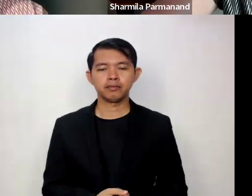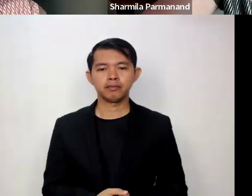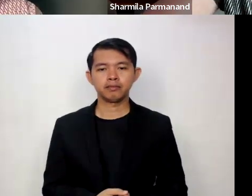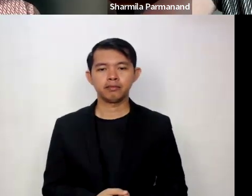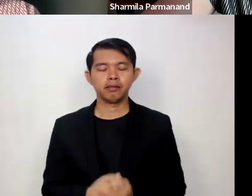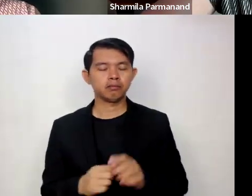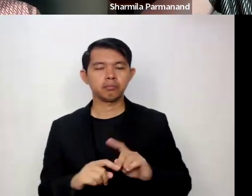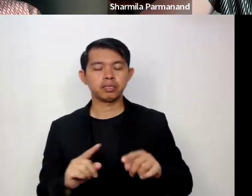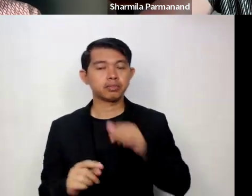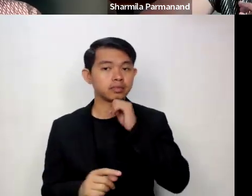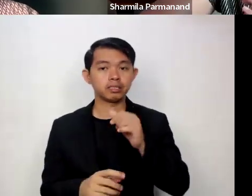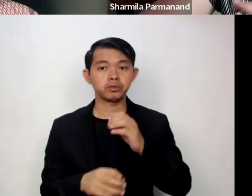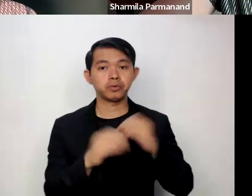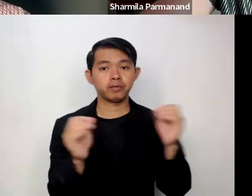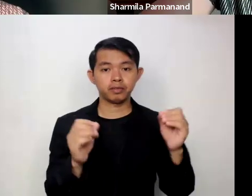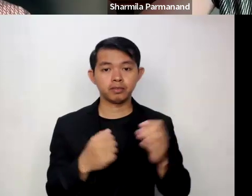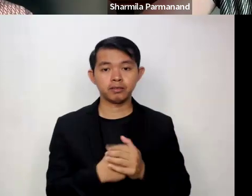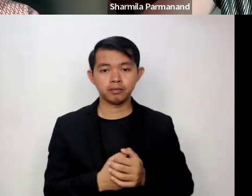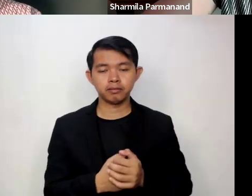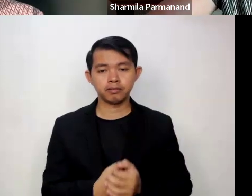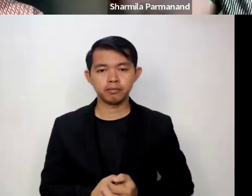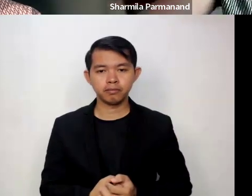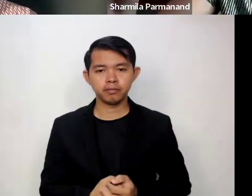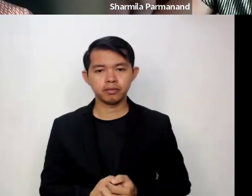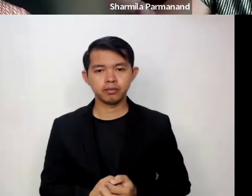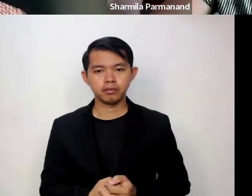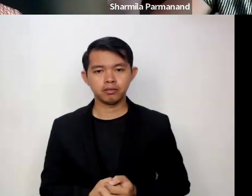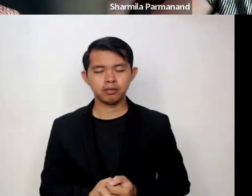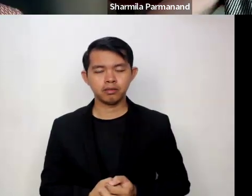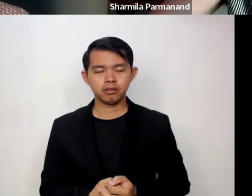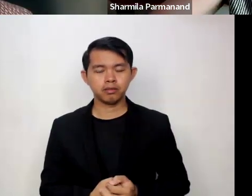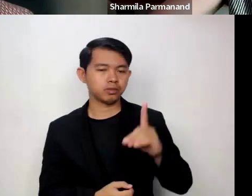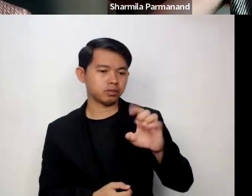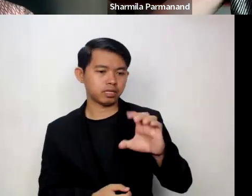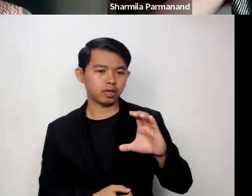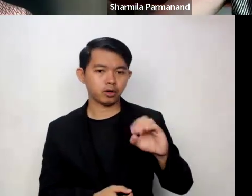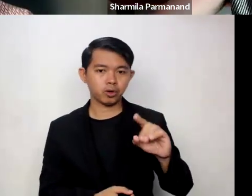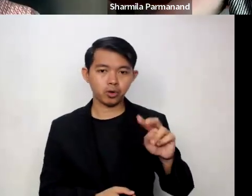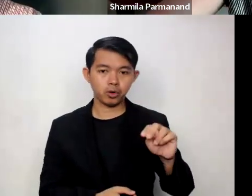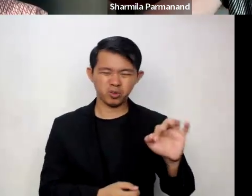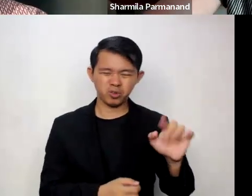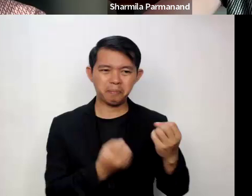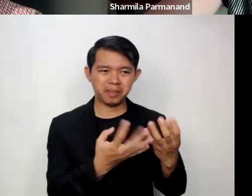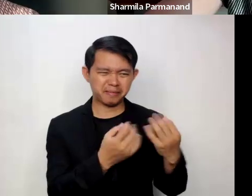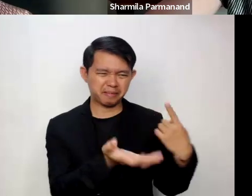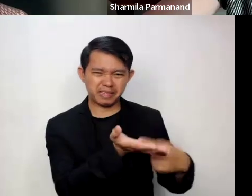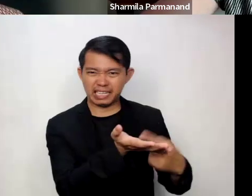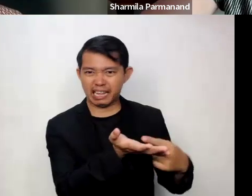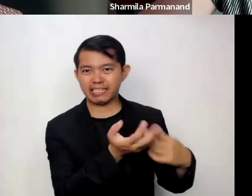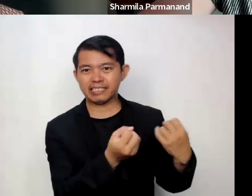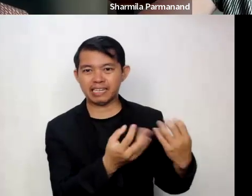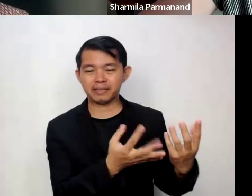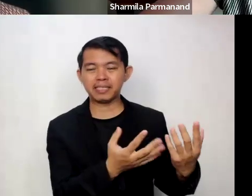within post-colonialism and decolonialism, there are also many, many big debates. So I'm not even going to try to give an exhaustive answer, okay? I'm just going to